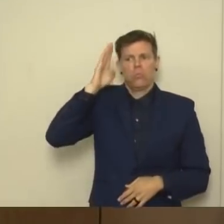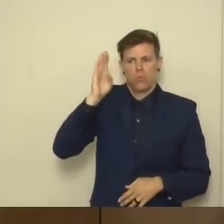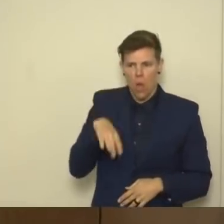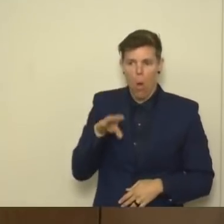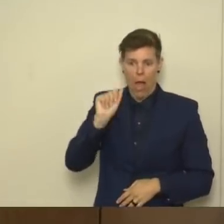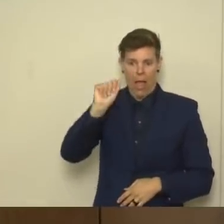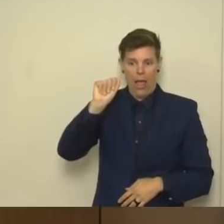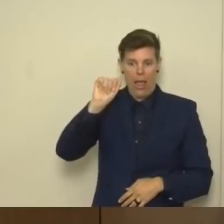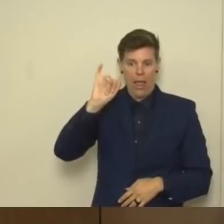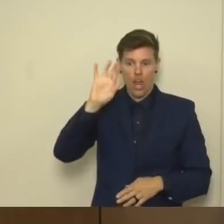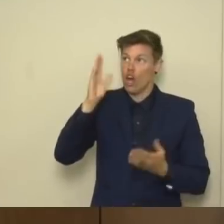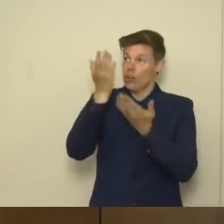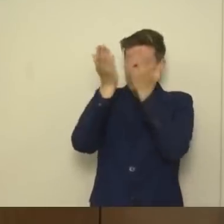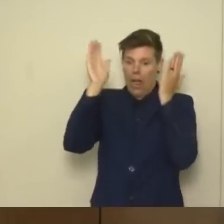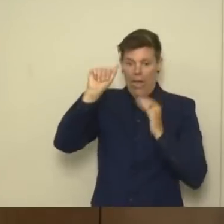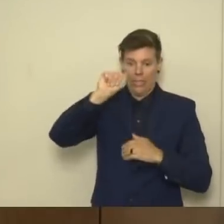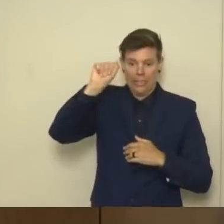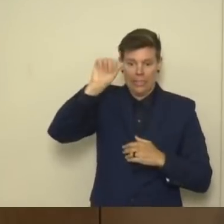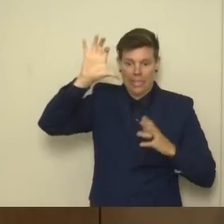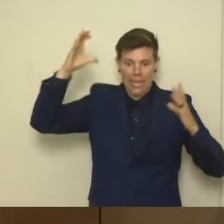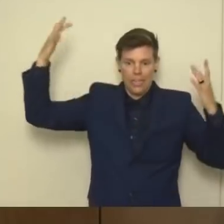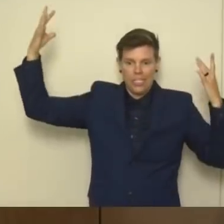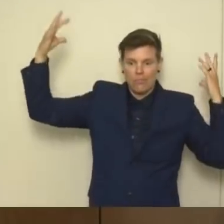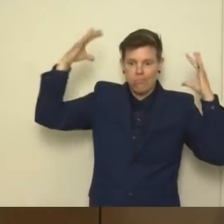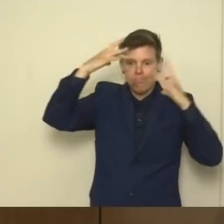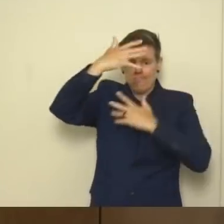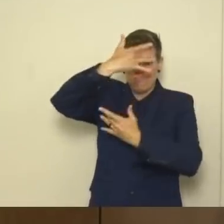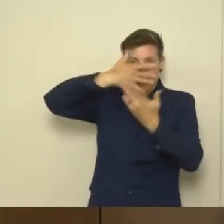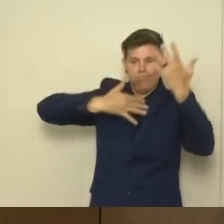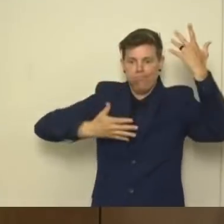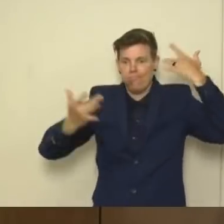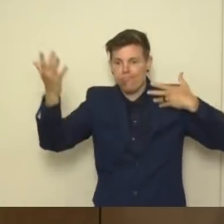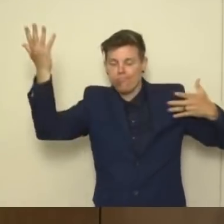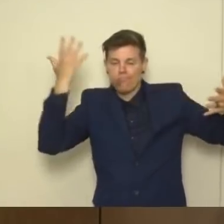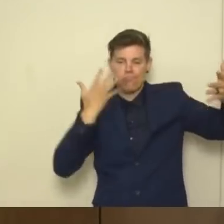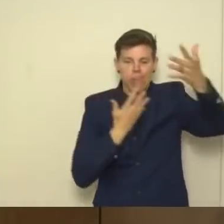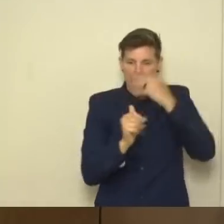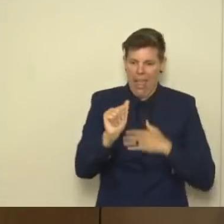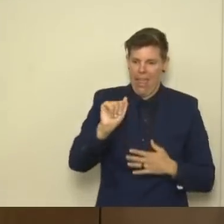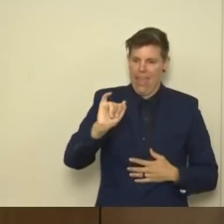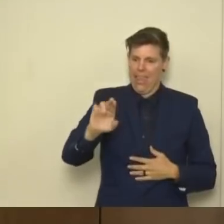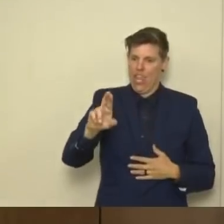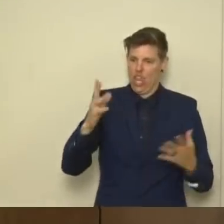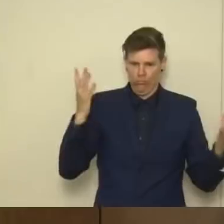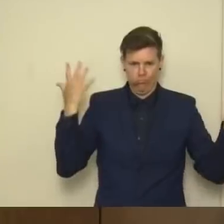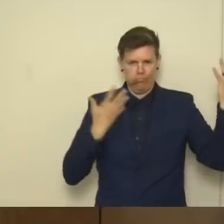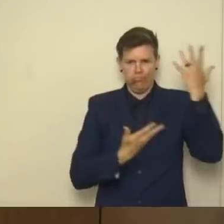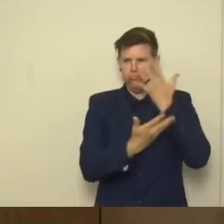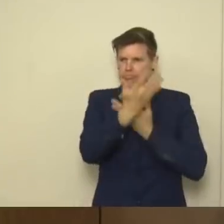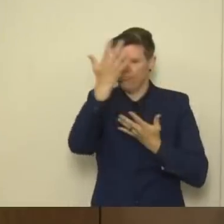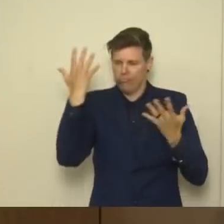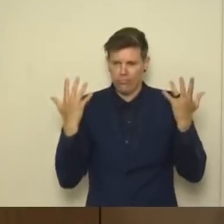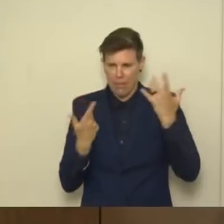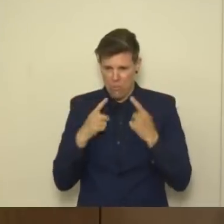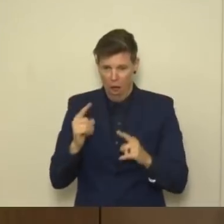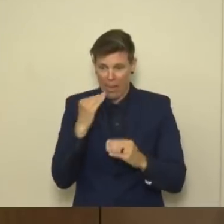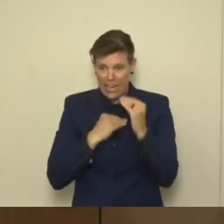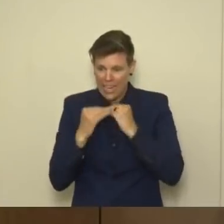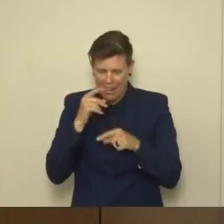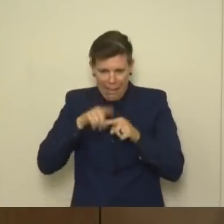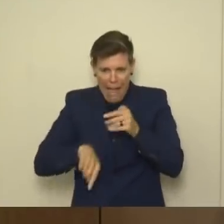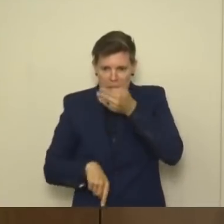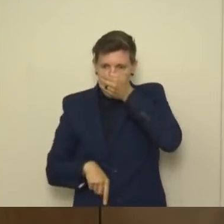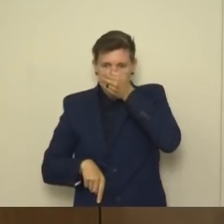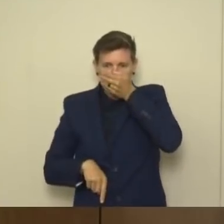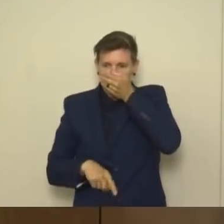systems. So we know it's airborne. And people can't wear masks while they eat. So